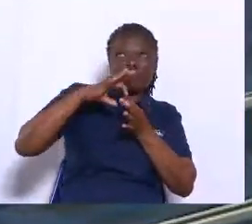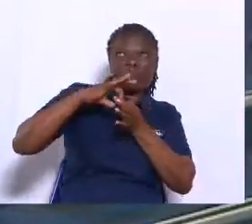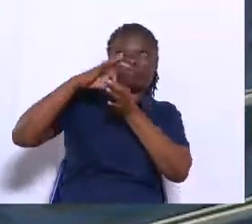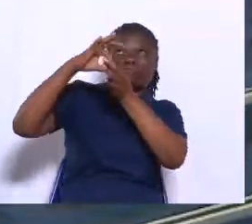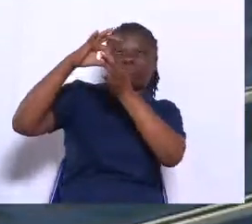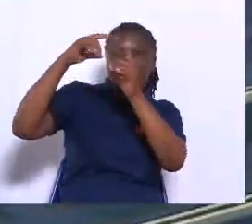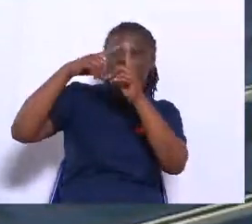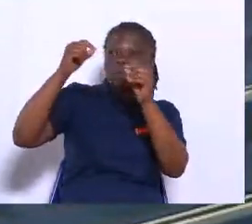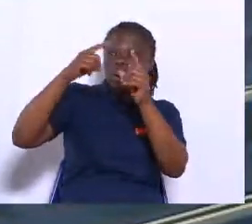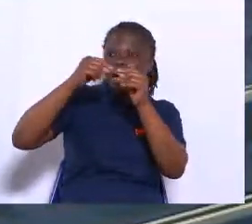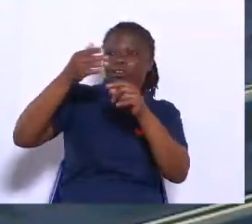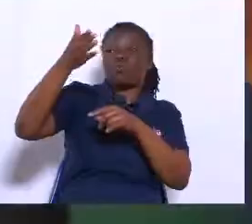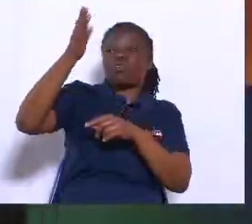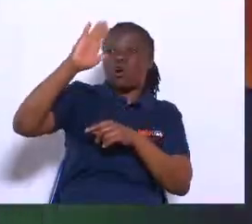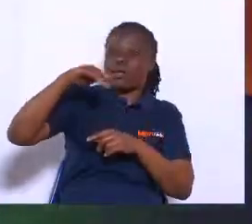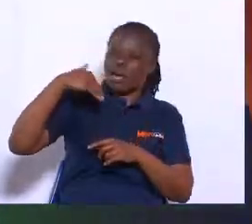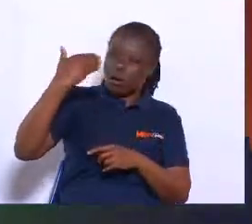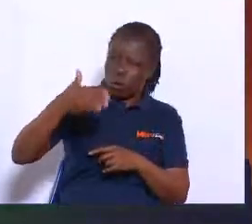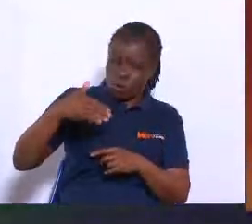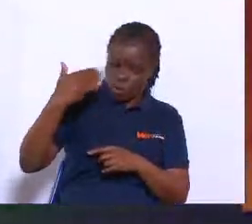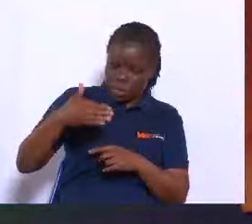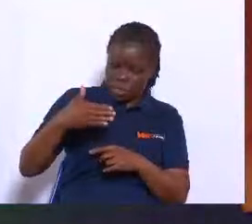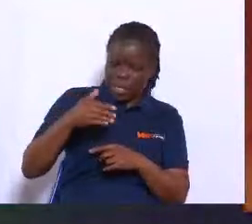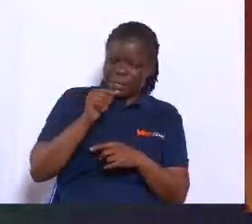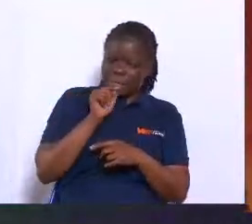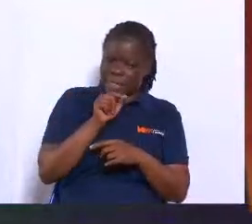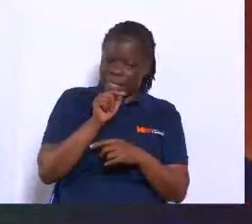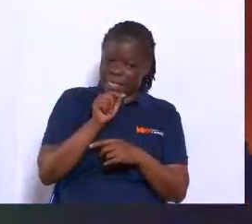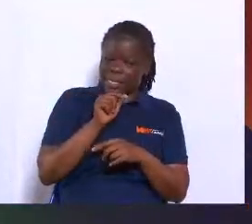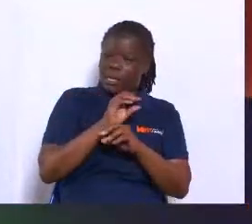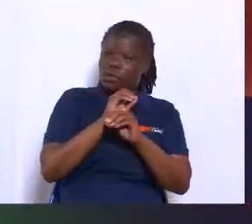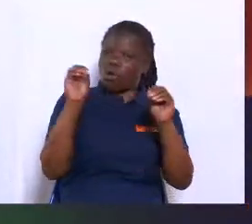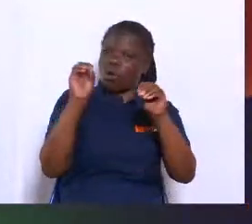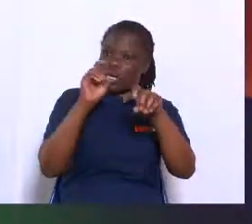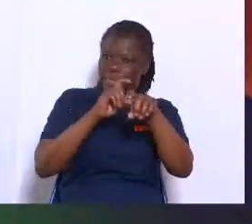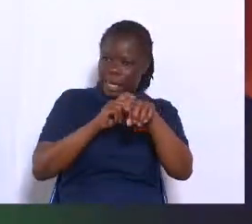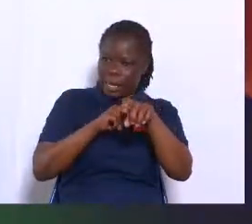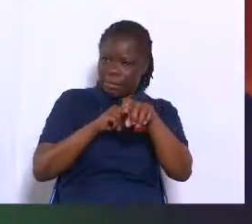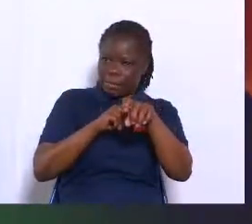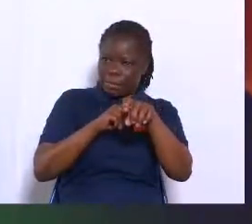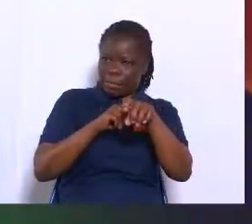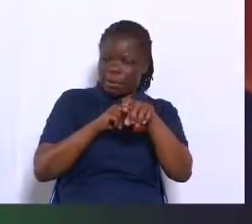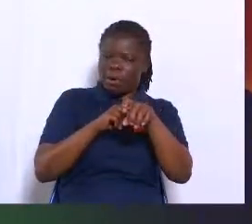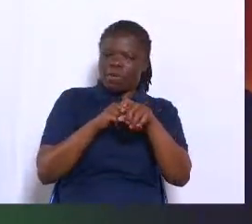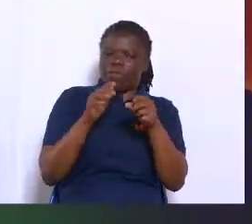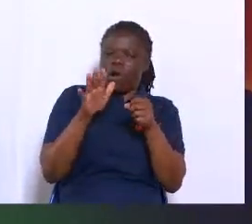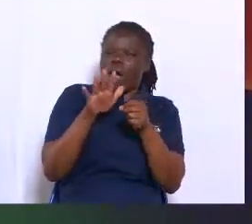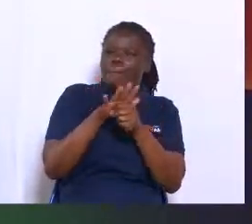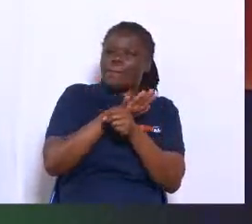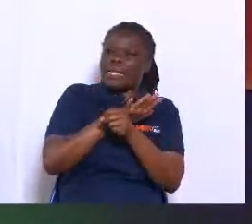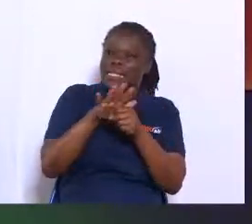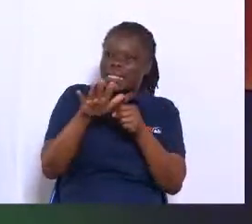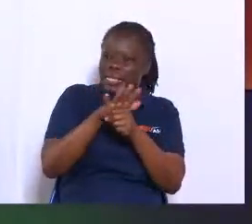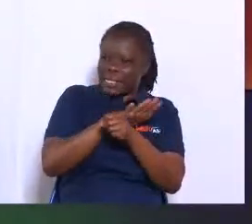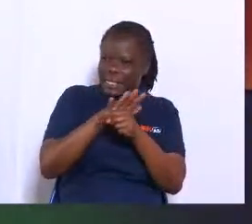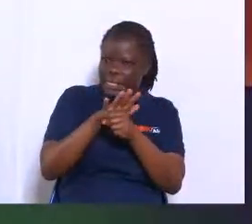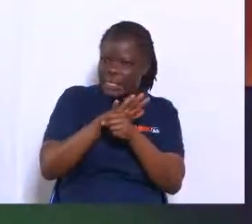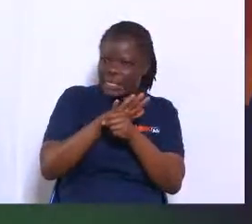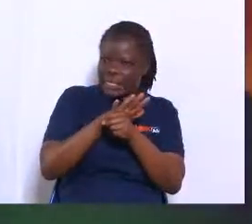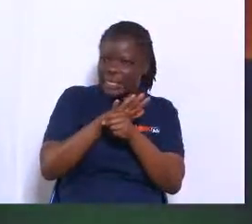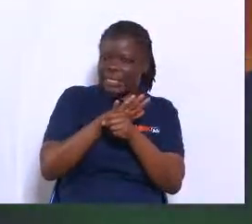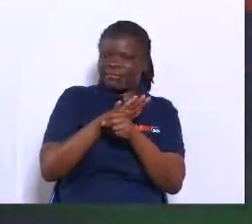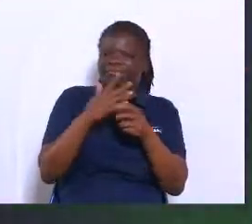the Word of God. This is no time for a complacent,